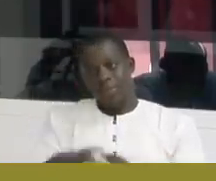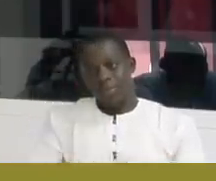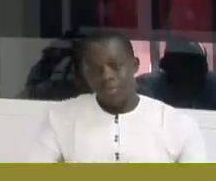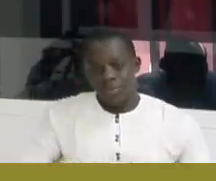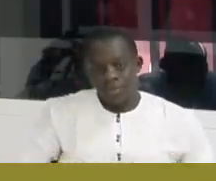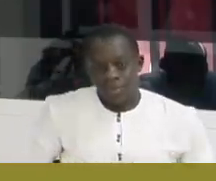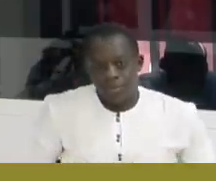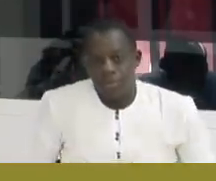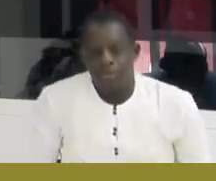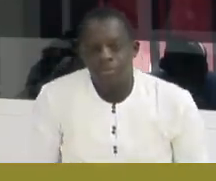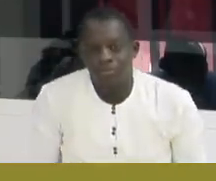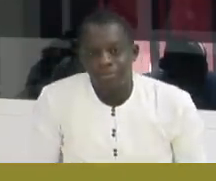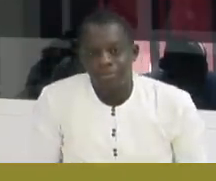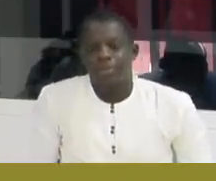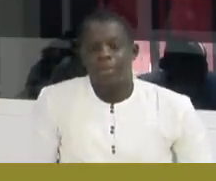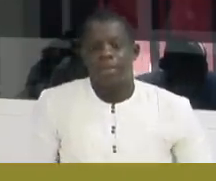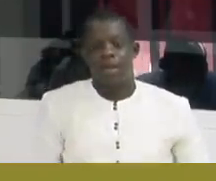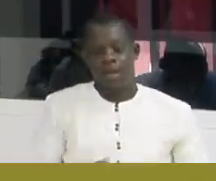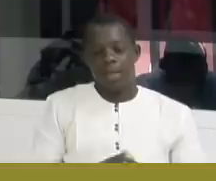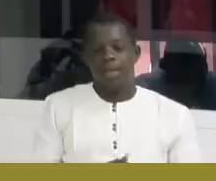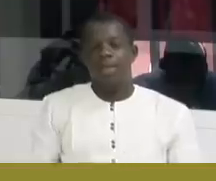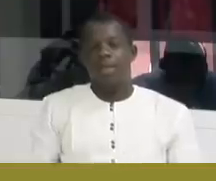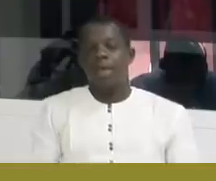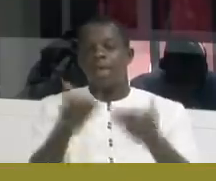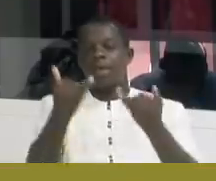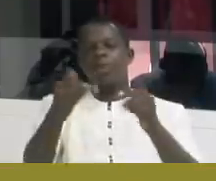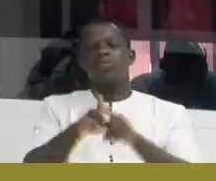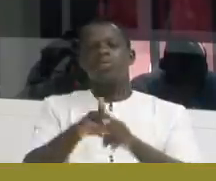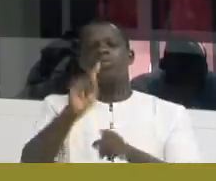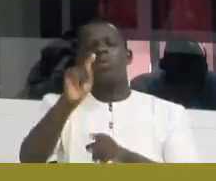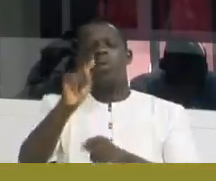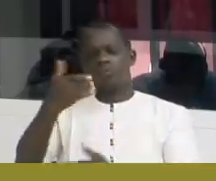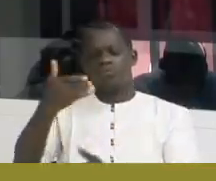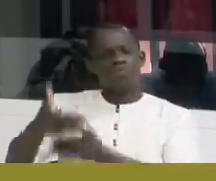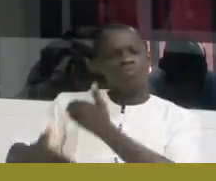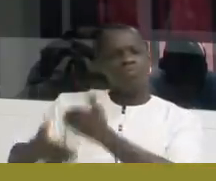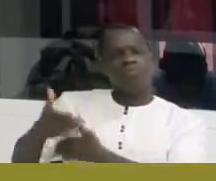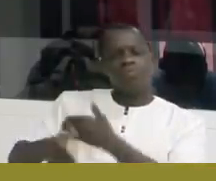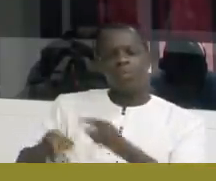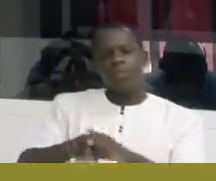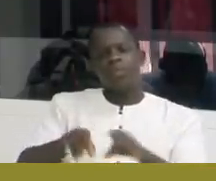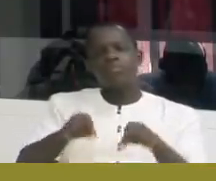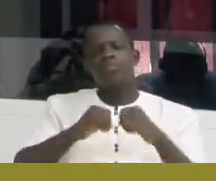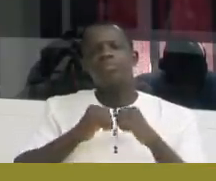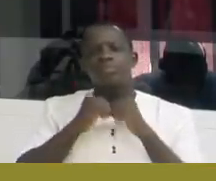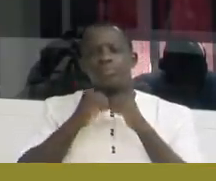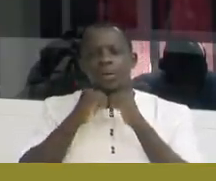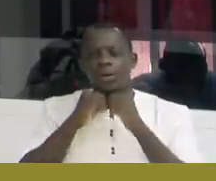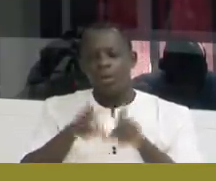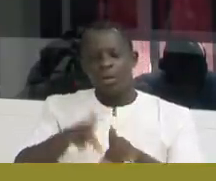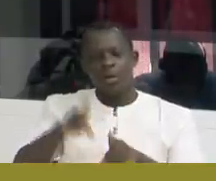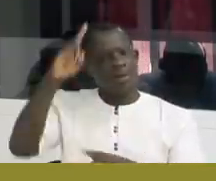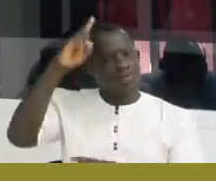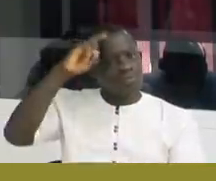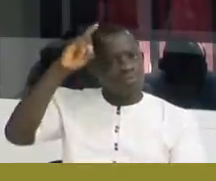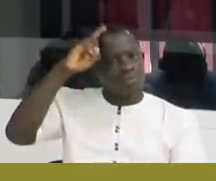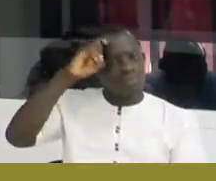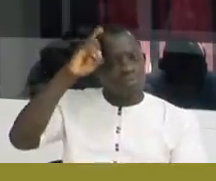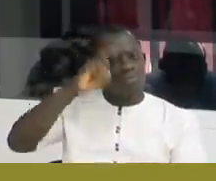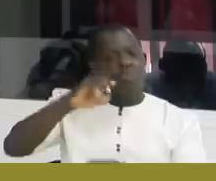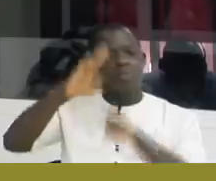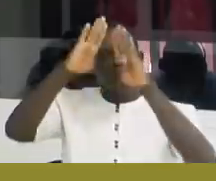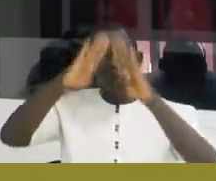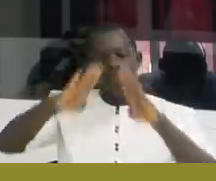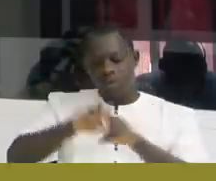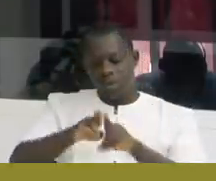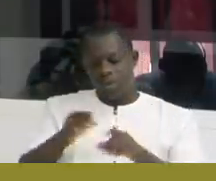that it was close to Sana's naming ceremony, and he was at State House. You and Jame were